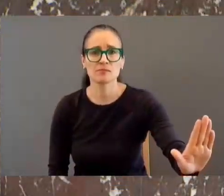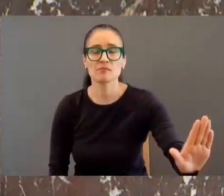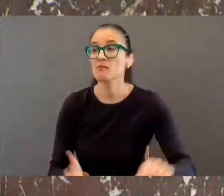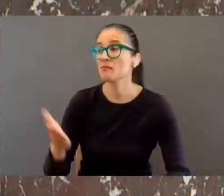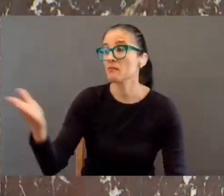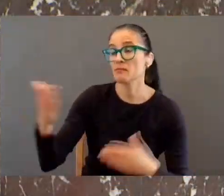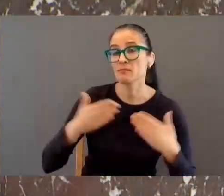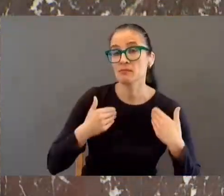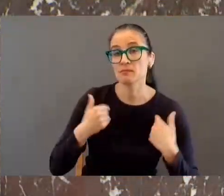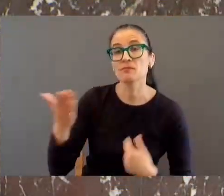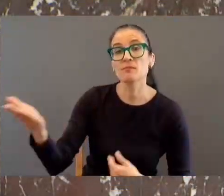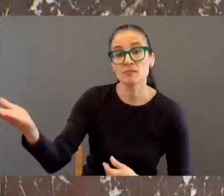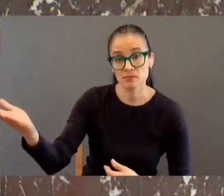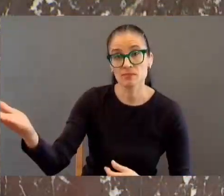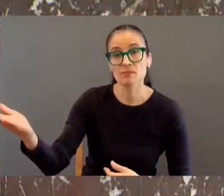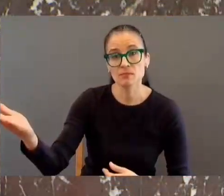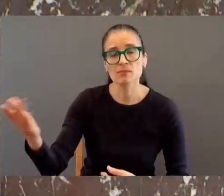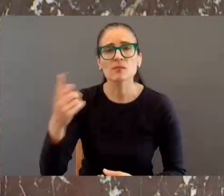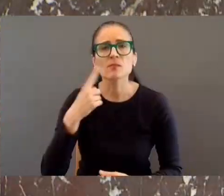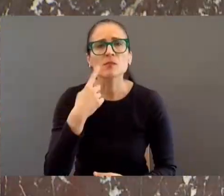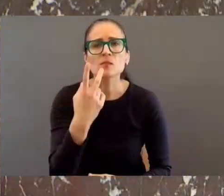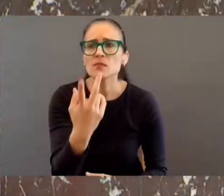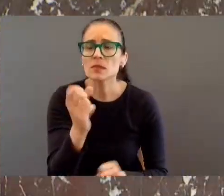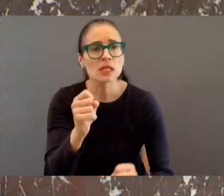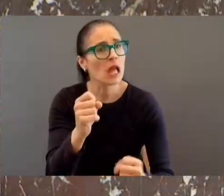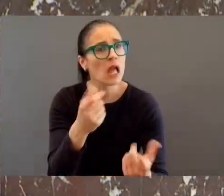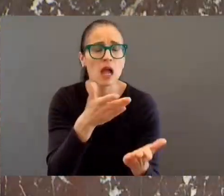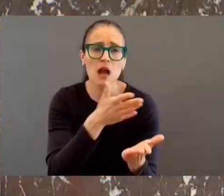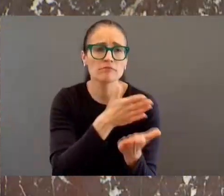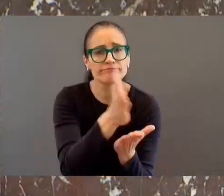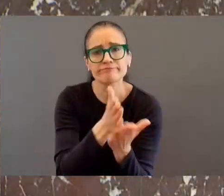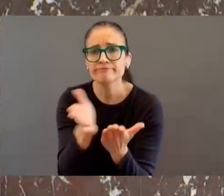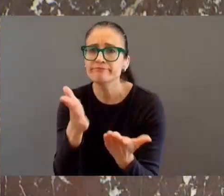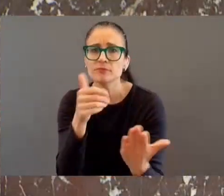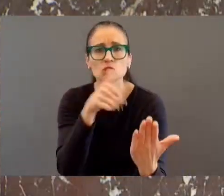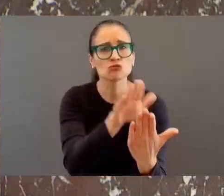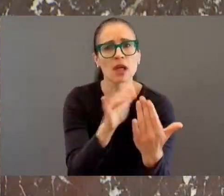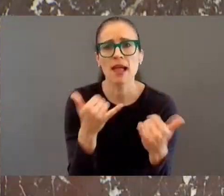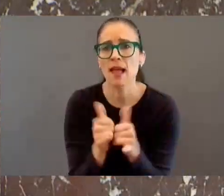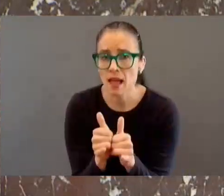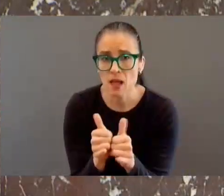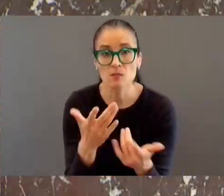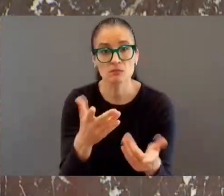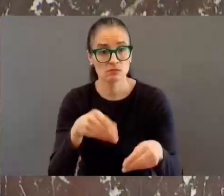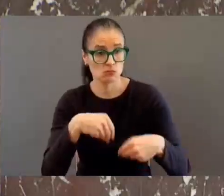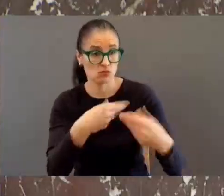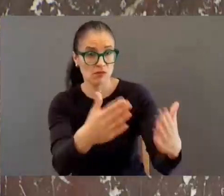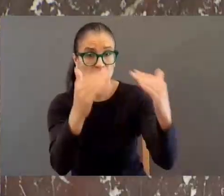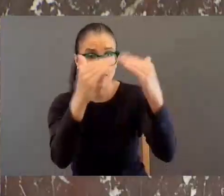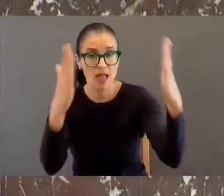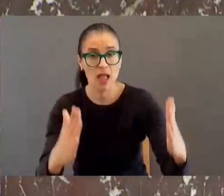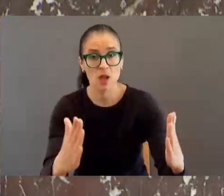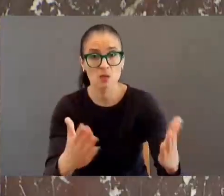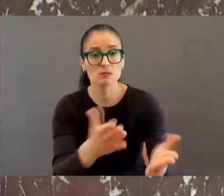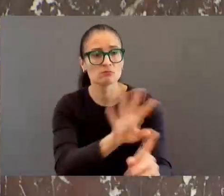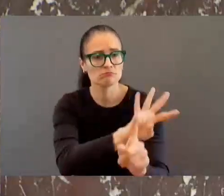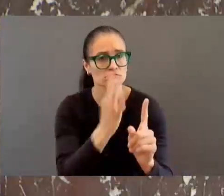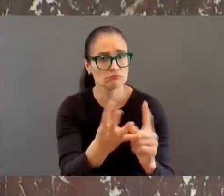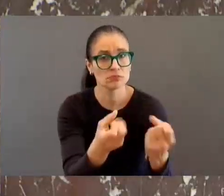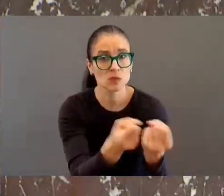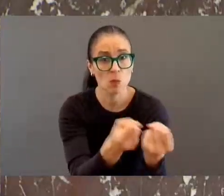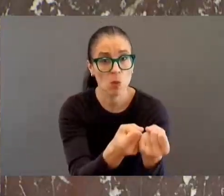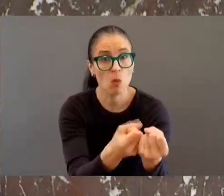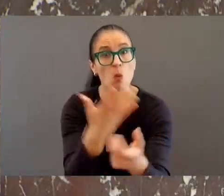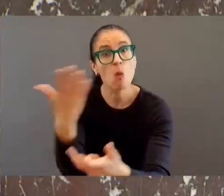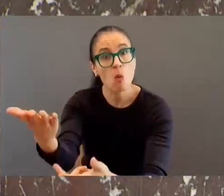encampments. One is you can put housing and wraparound supports on them, or you can take the approach that the member just raised